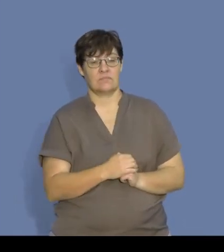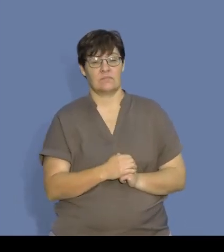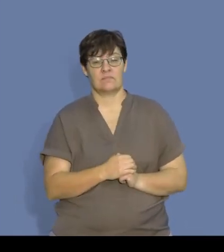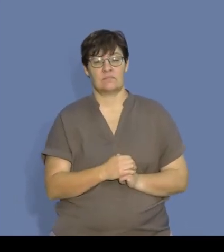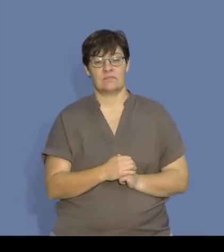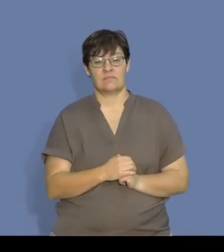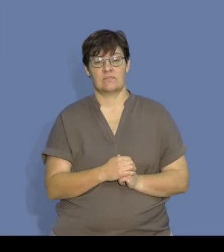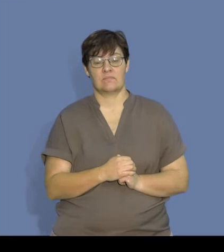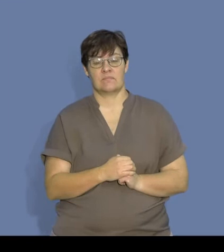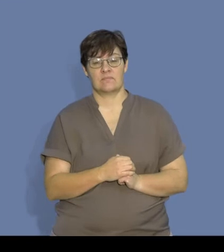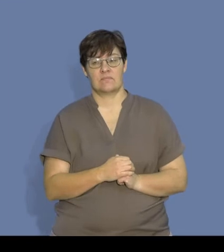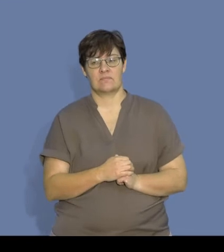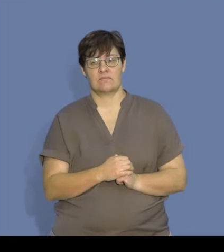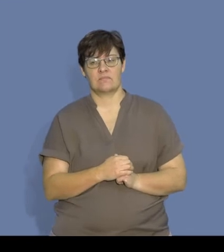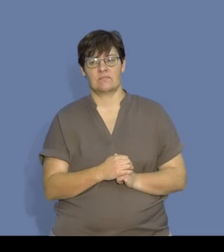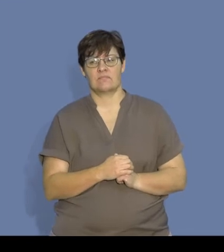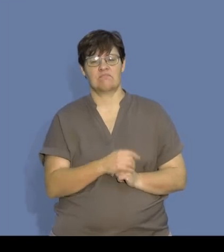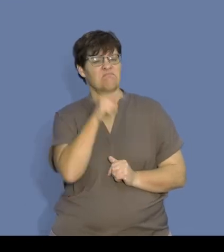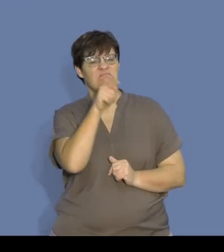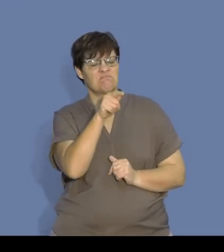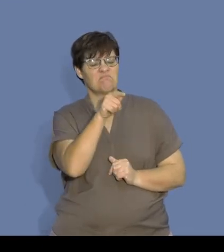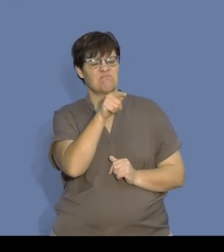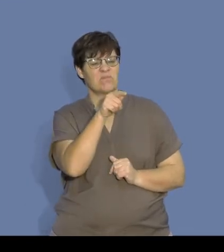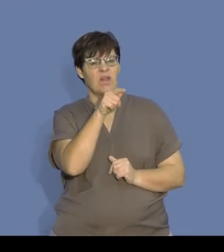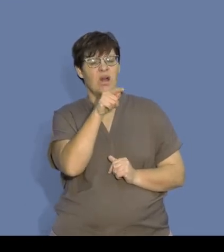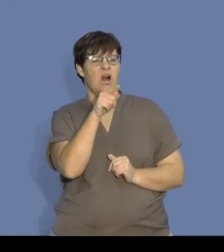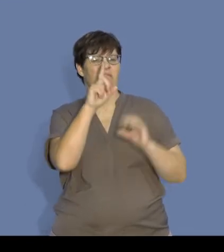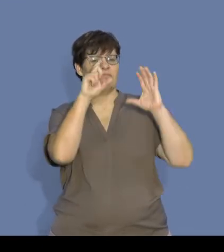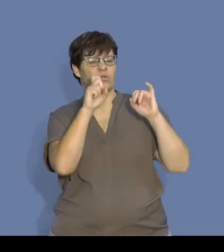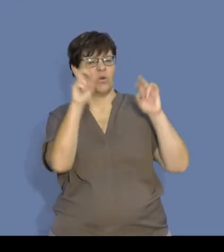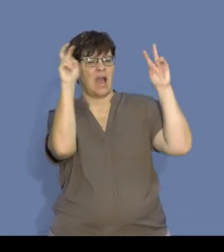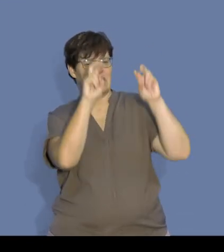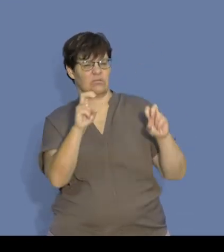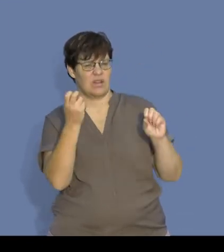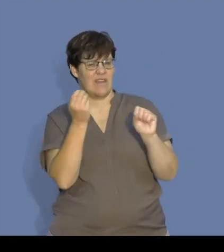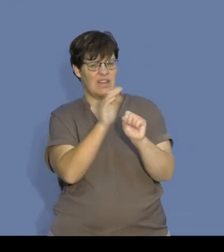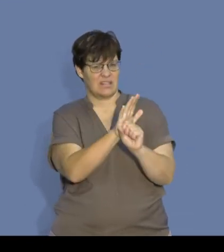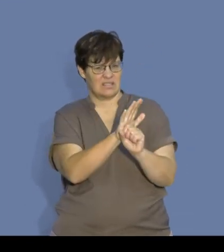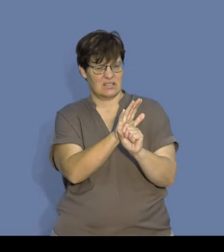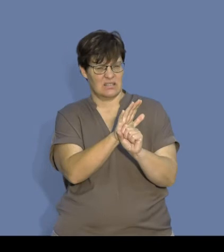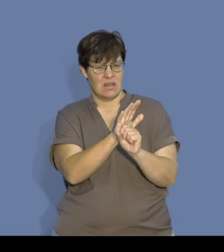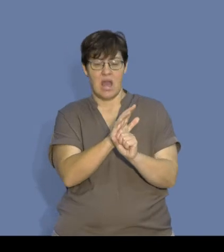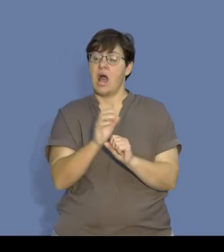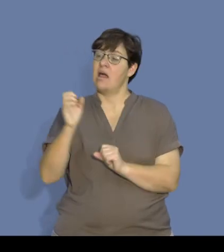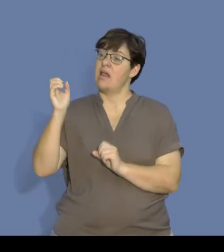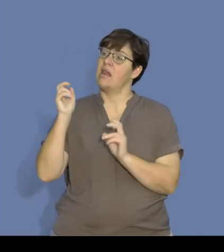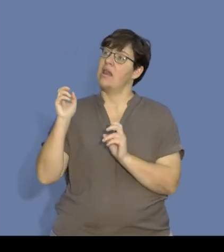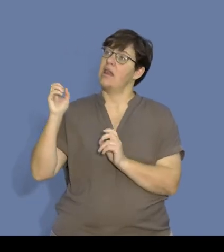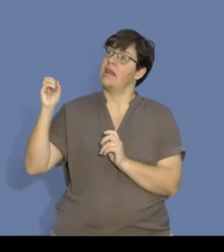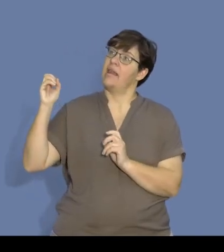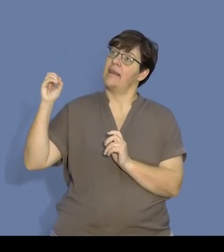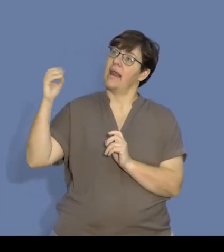is, what does the photoelectric effect prove about the nature of light?